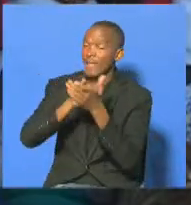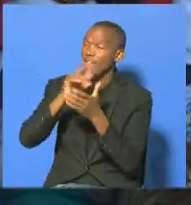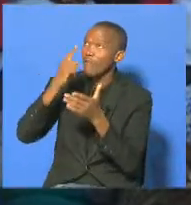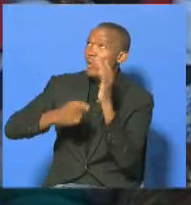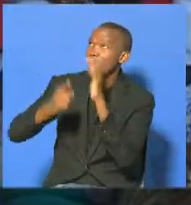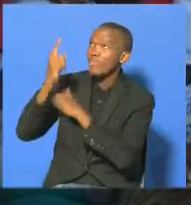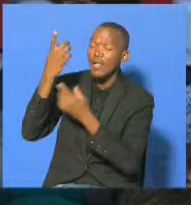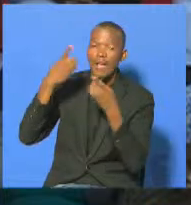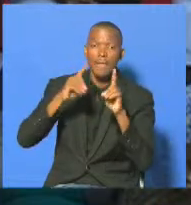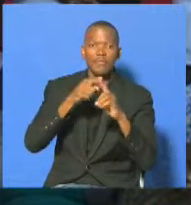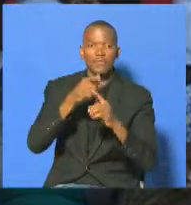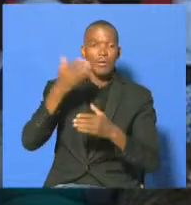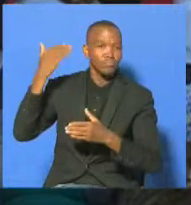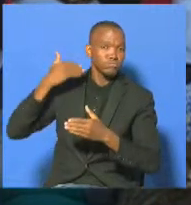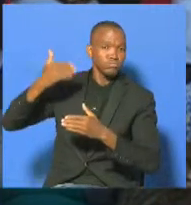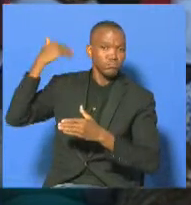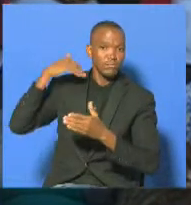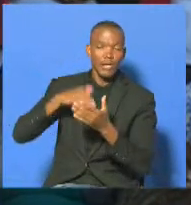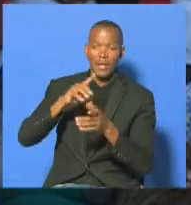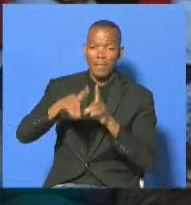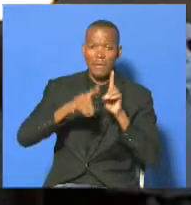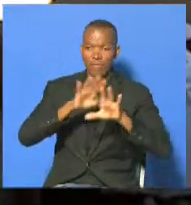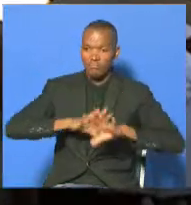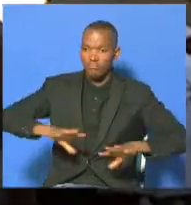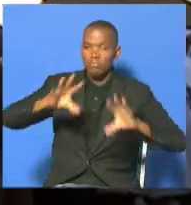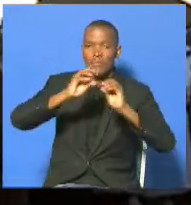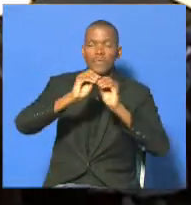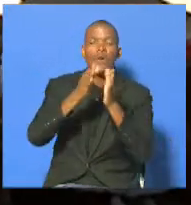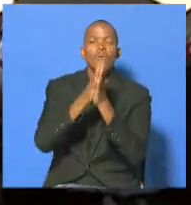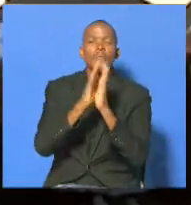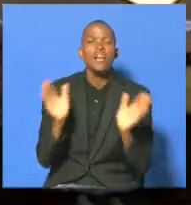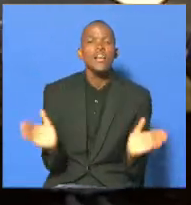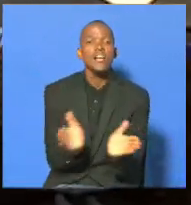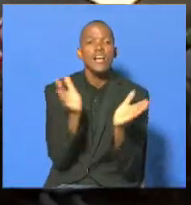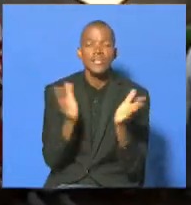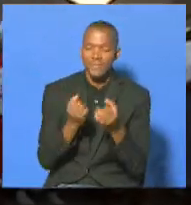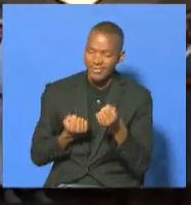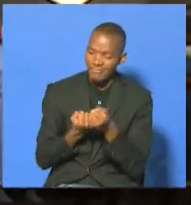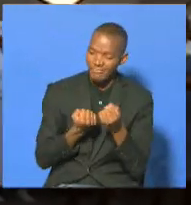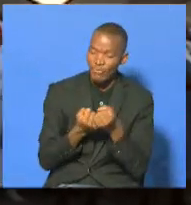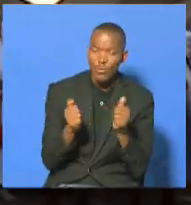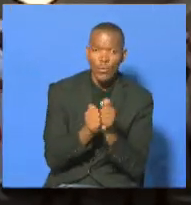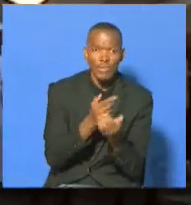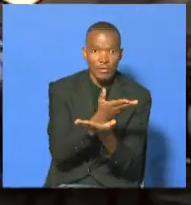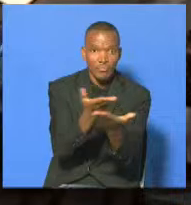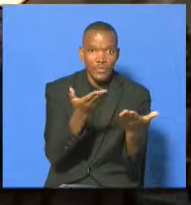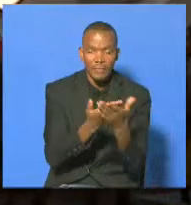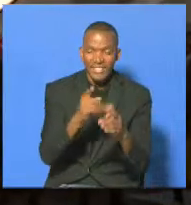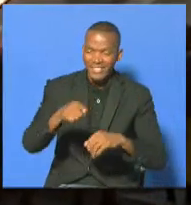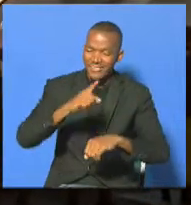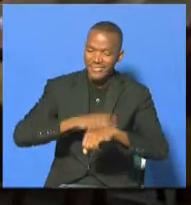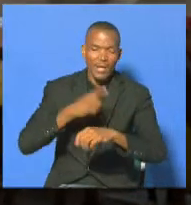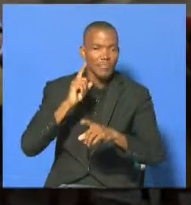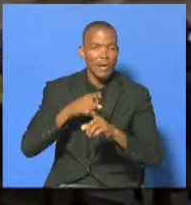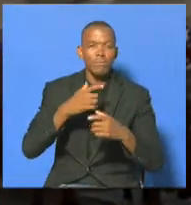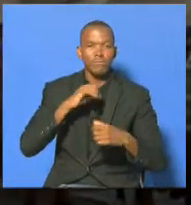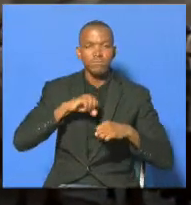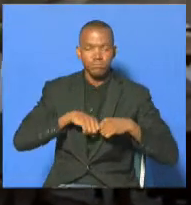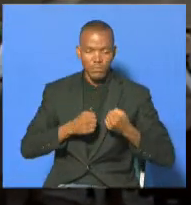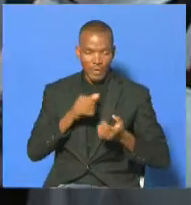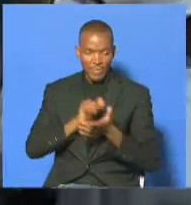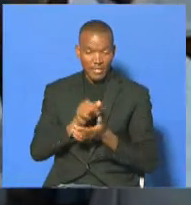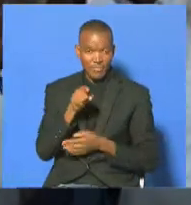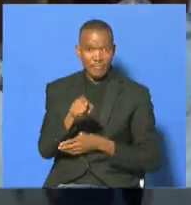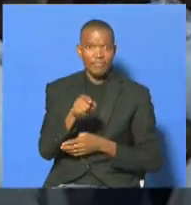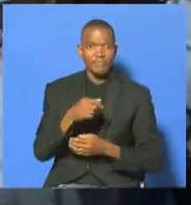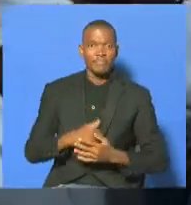going through will pass. The general public was also encouraged to support and stand with them during this time of grief.